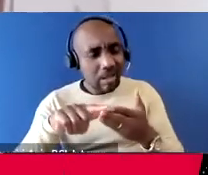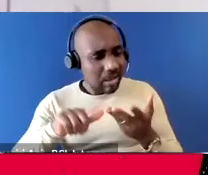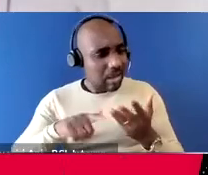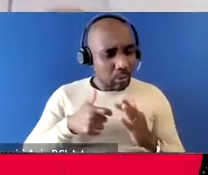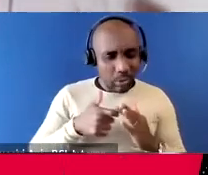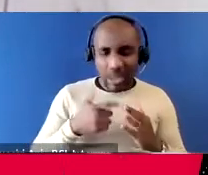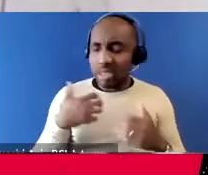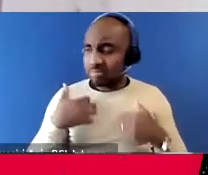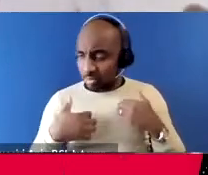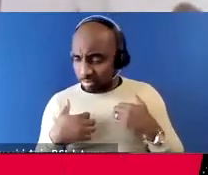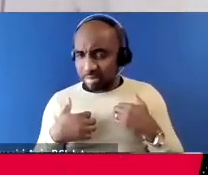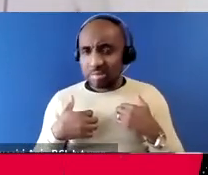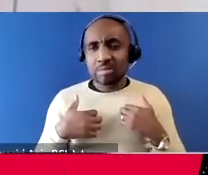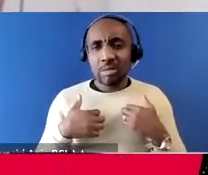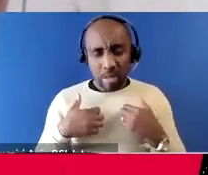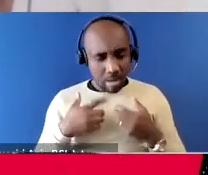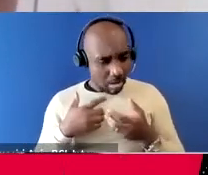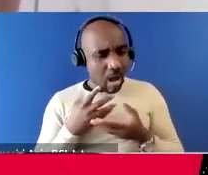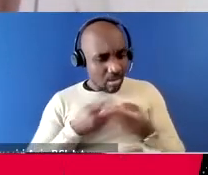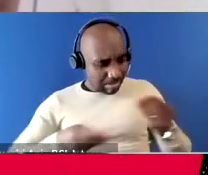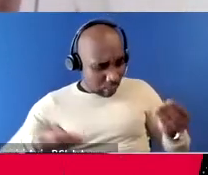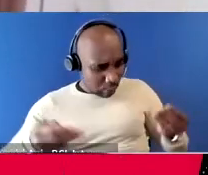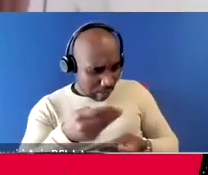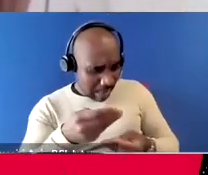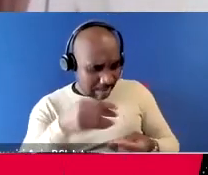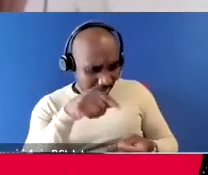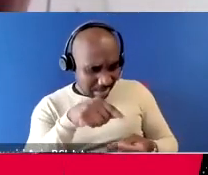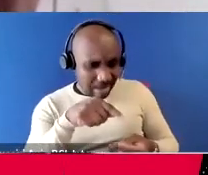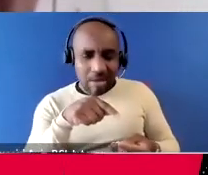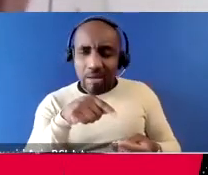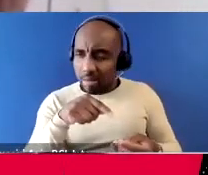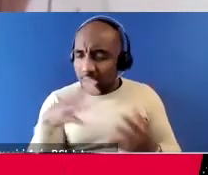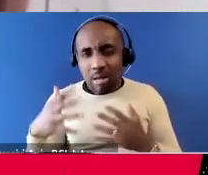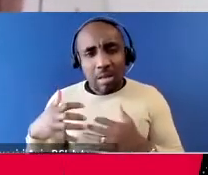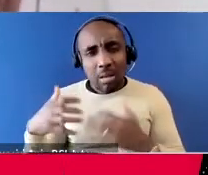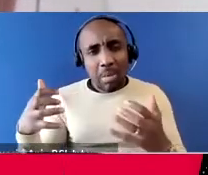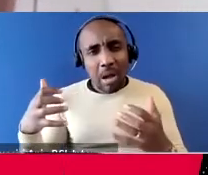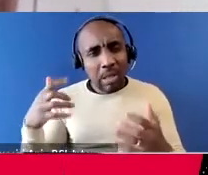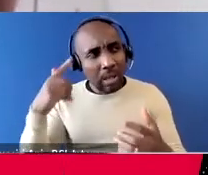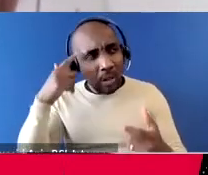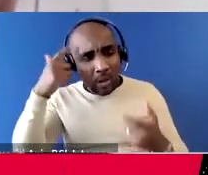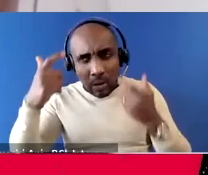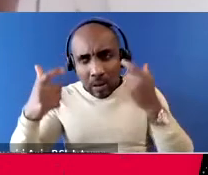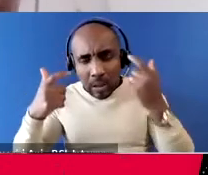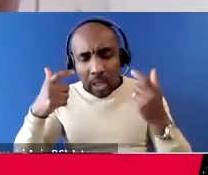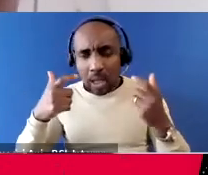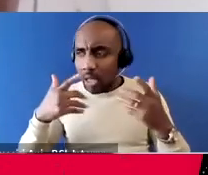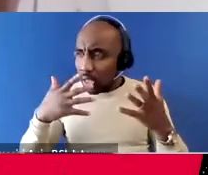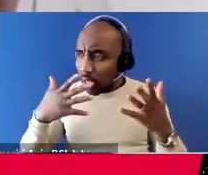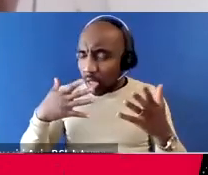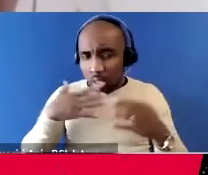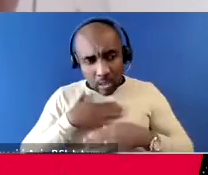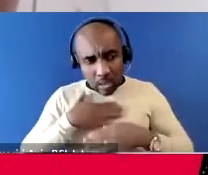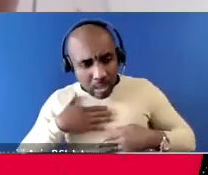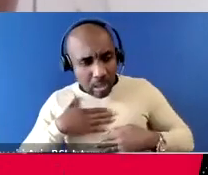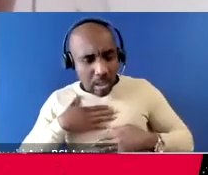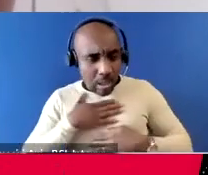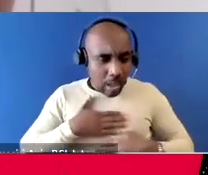significance. And I find that interesting for a couple of reasons. One is because the situation that we have now,